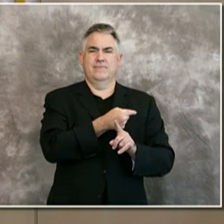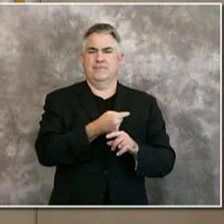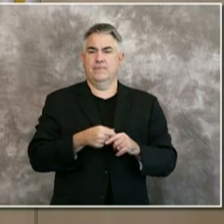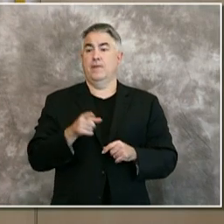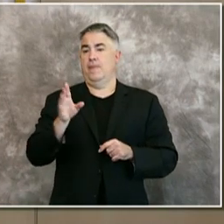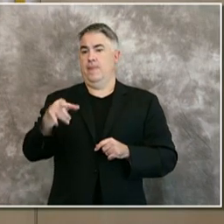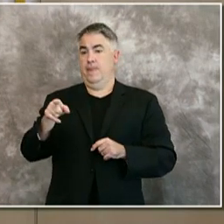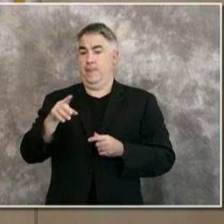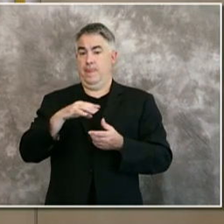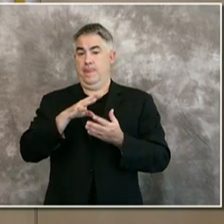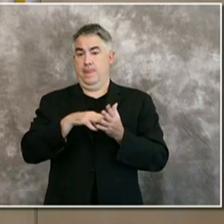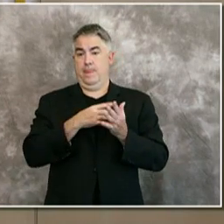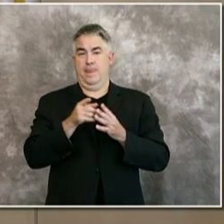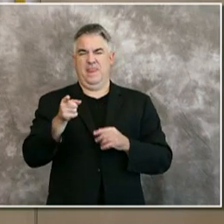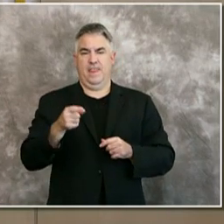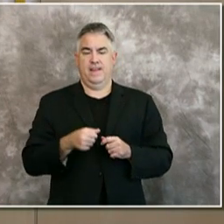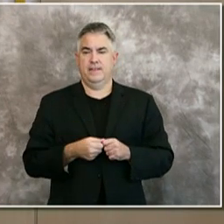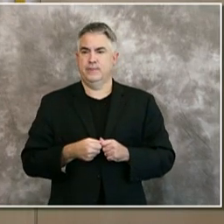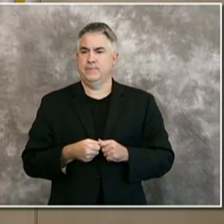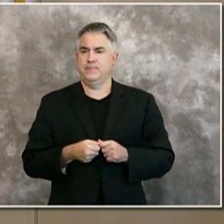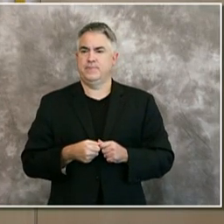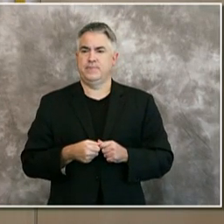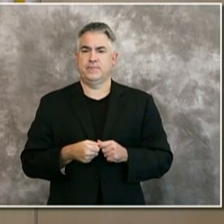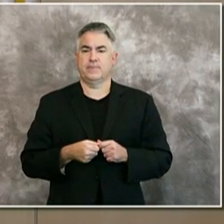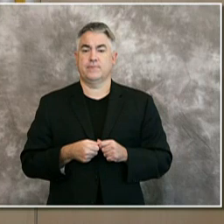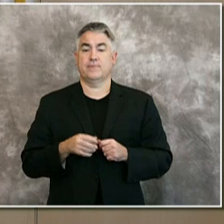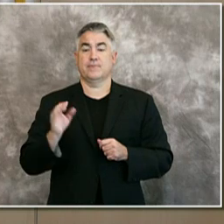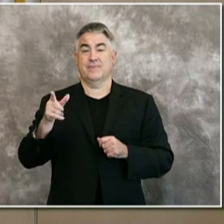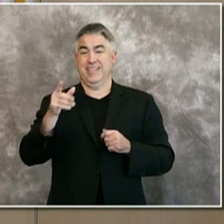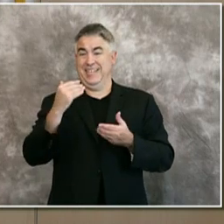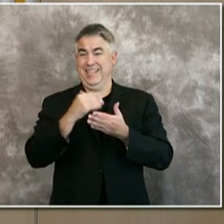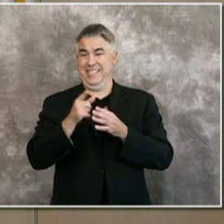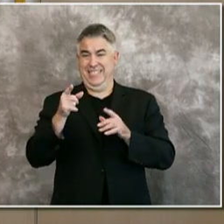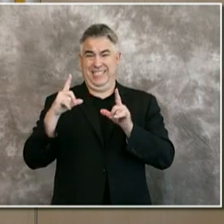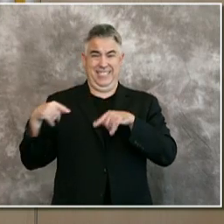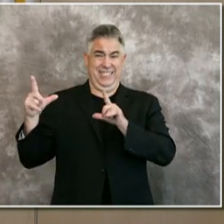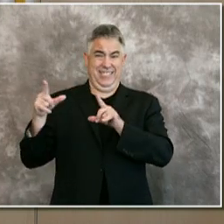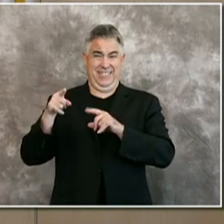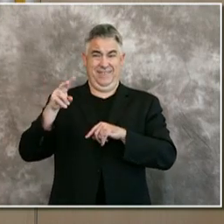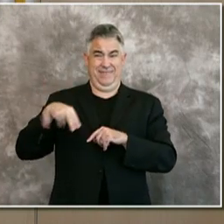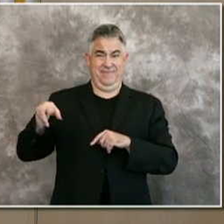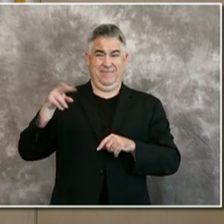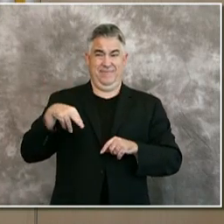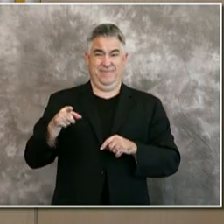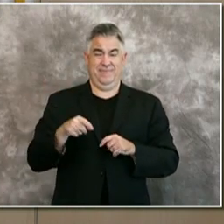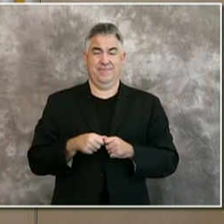tables that list the outbreaks,